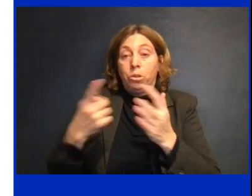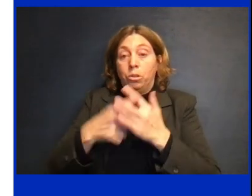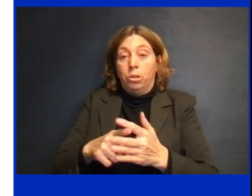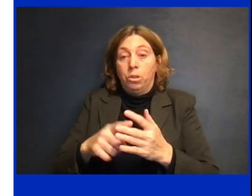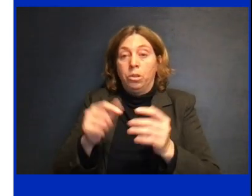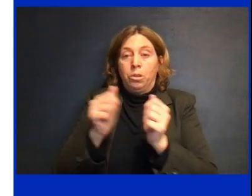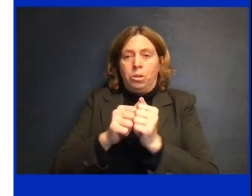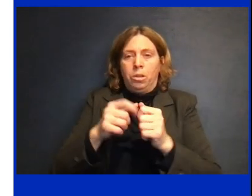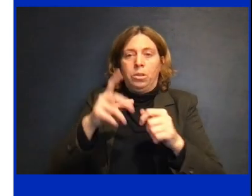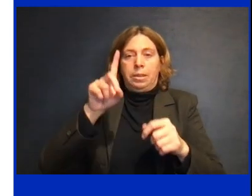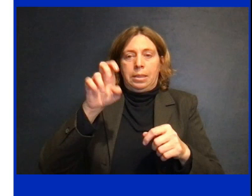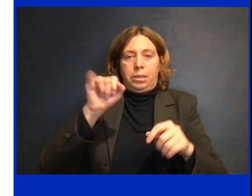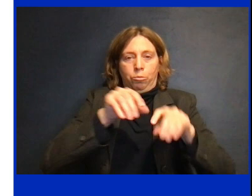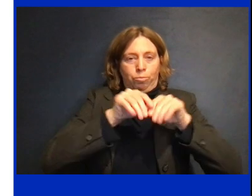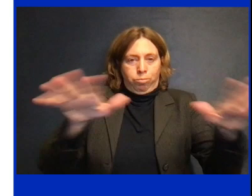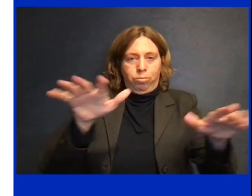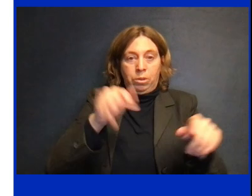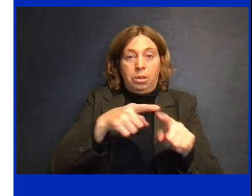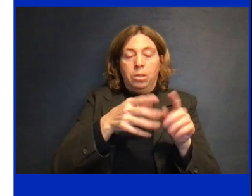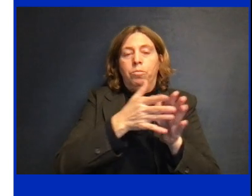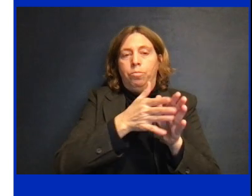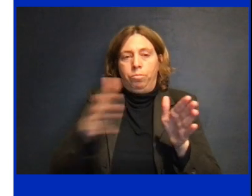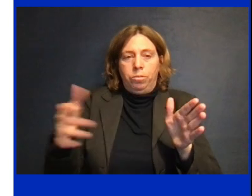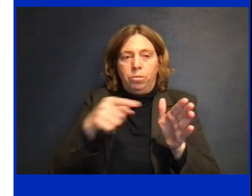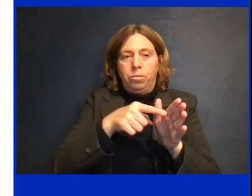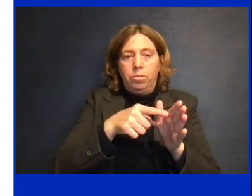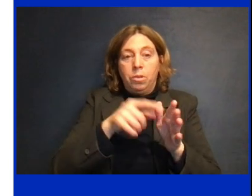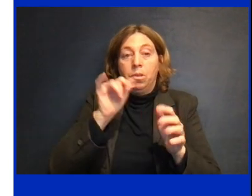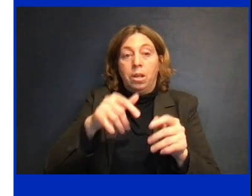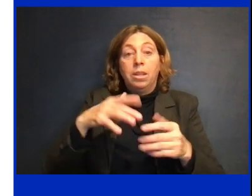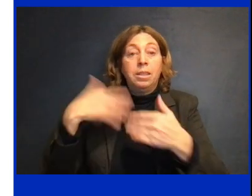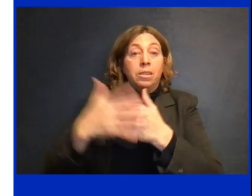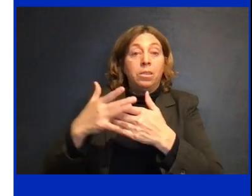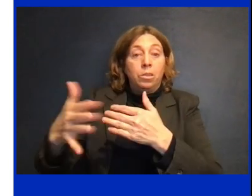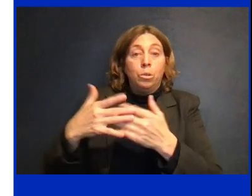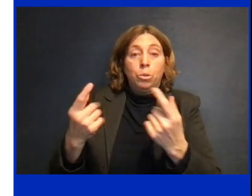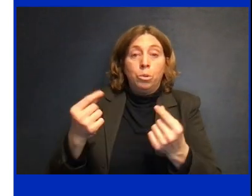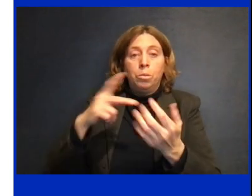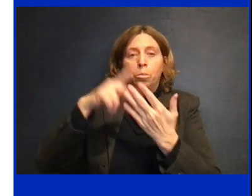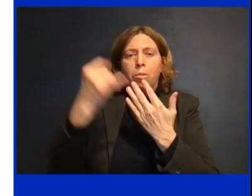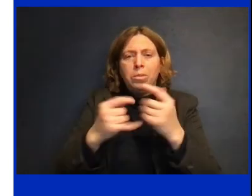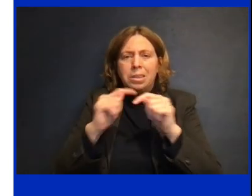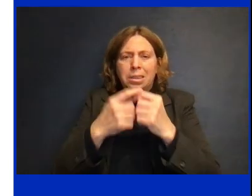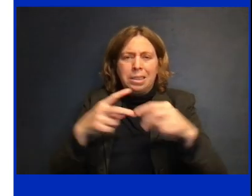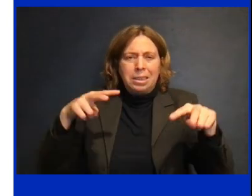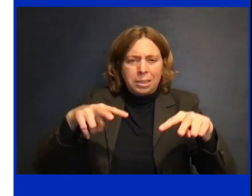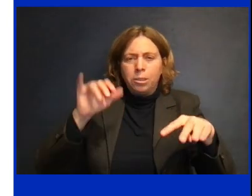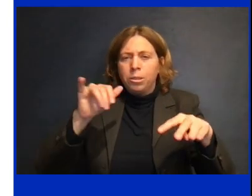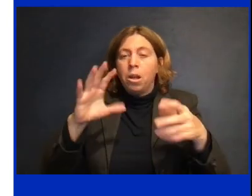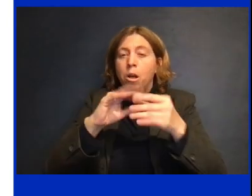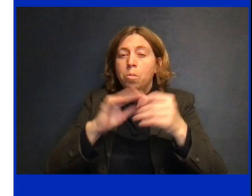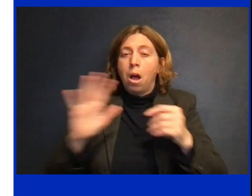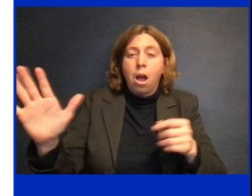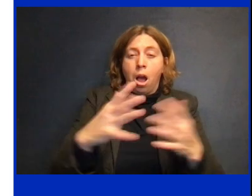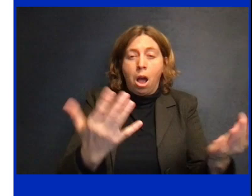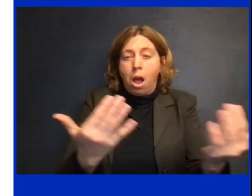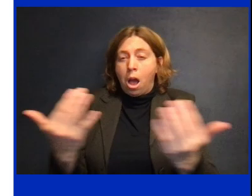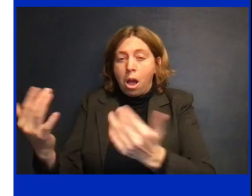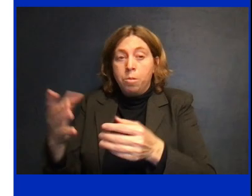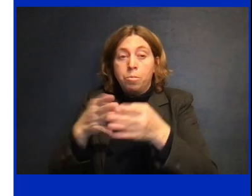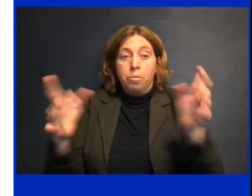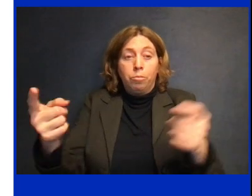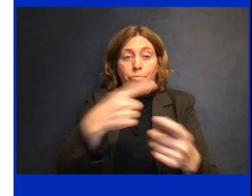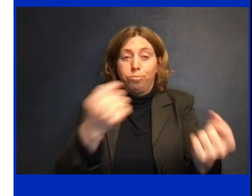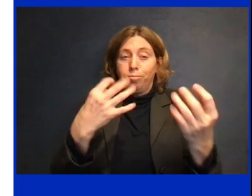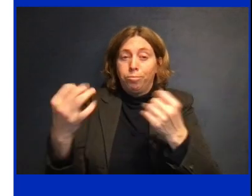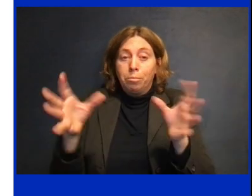with the publication of the DEIS. In terms of the next steps, the project team will consolidate all comments received during